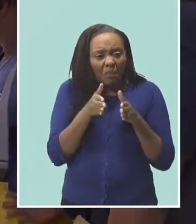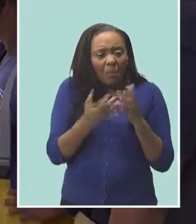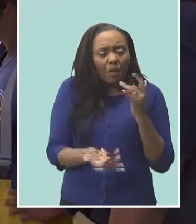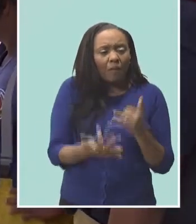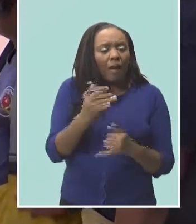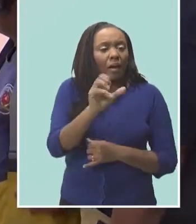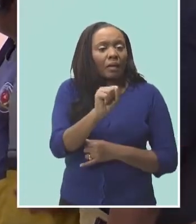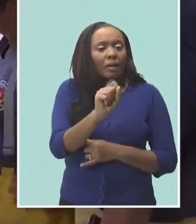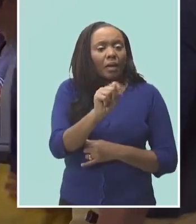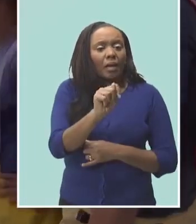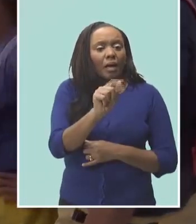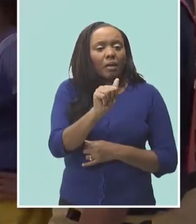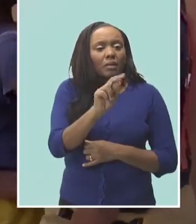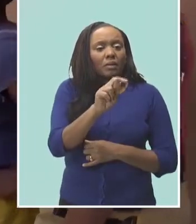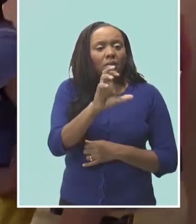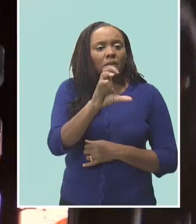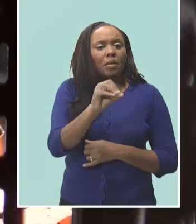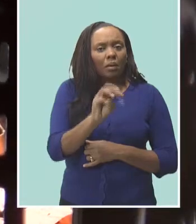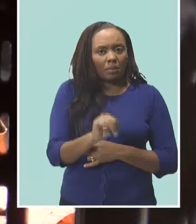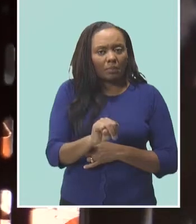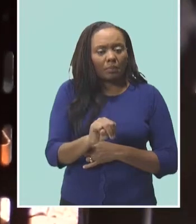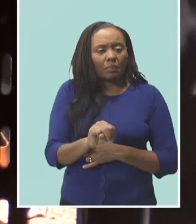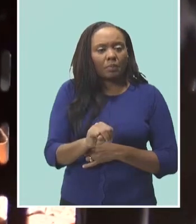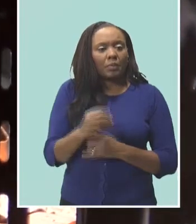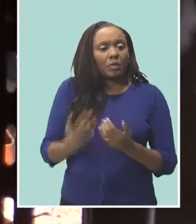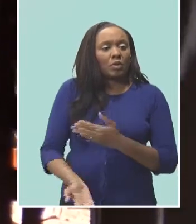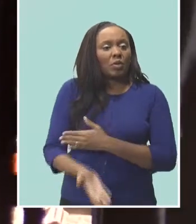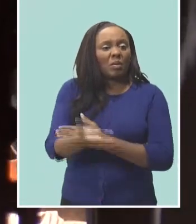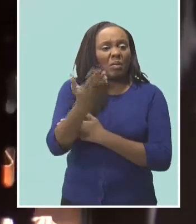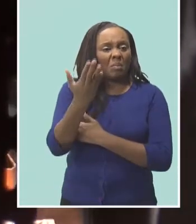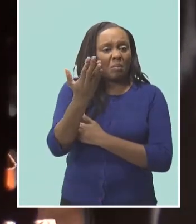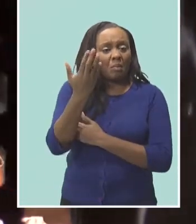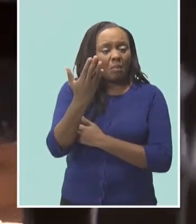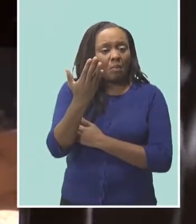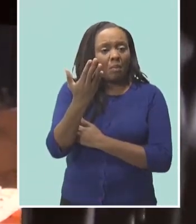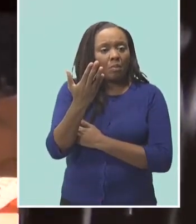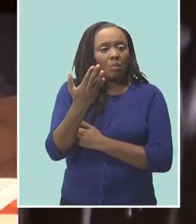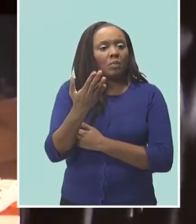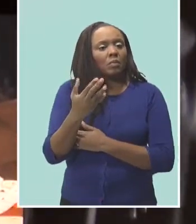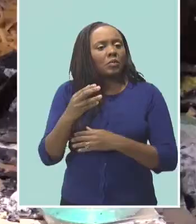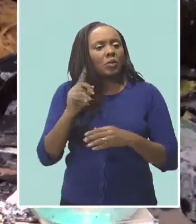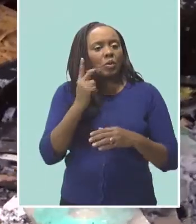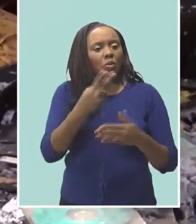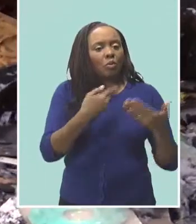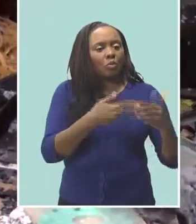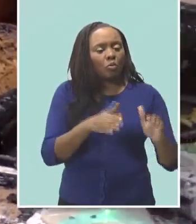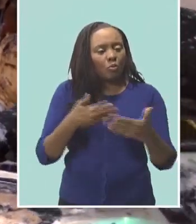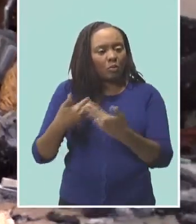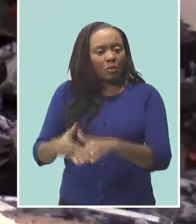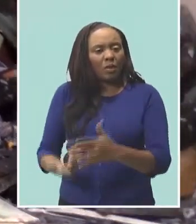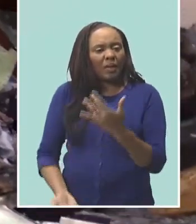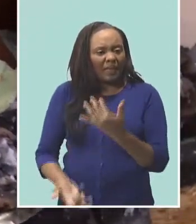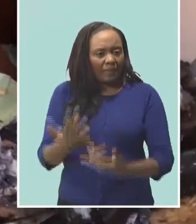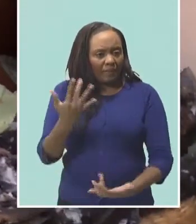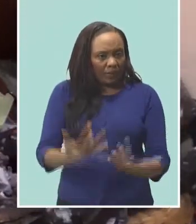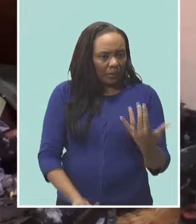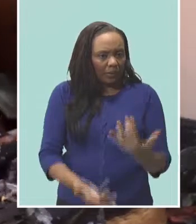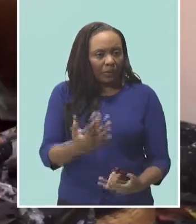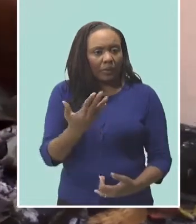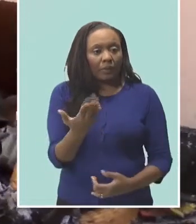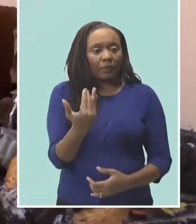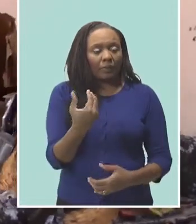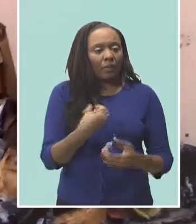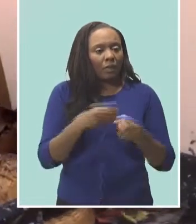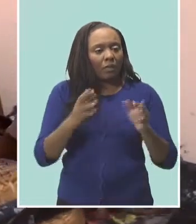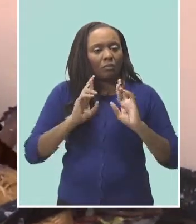received a call around 10 minutes after 9 saying that 2 storerooms were on fire. He explains 15 officers responded to the